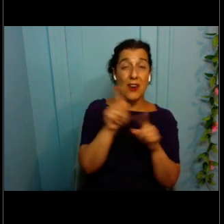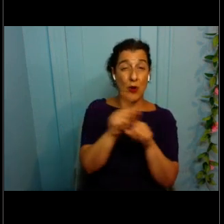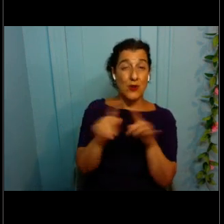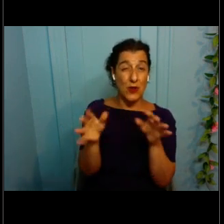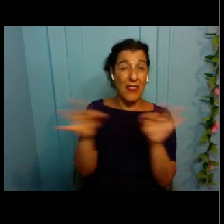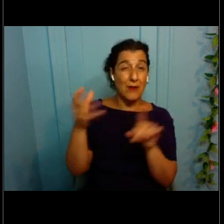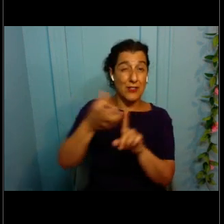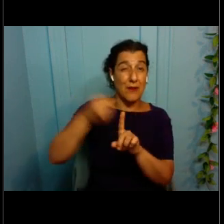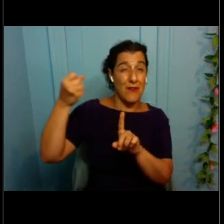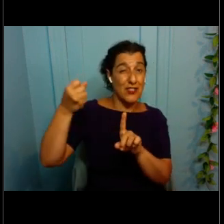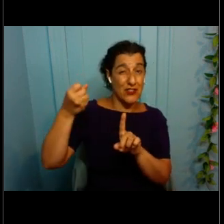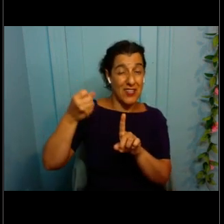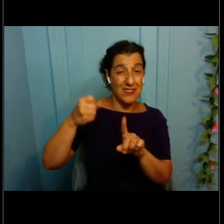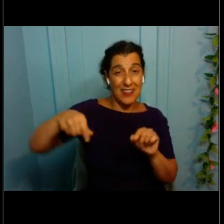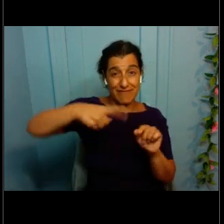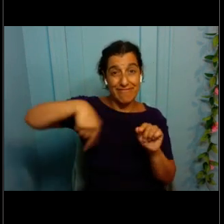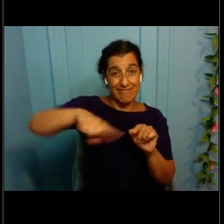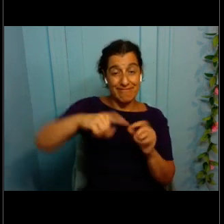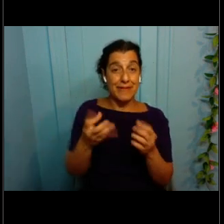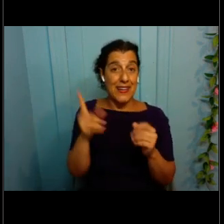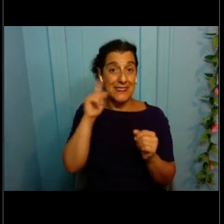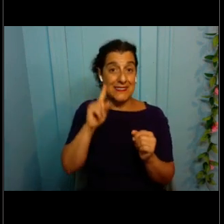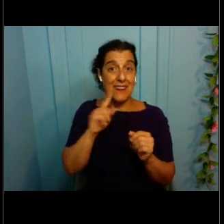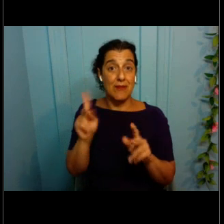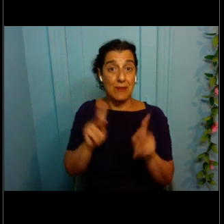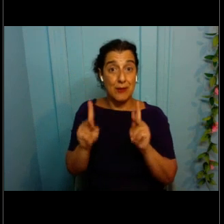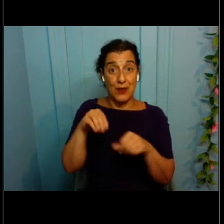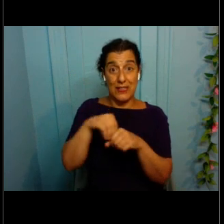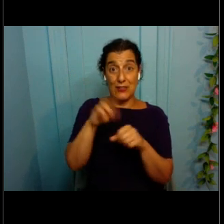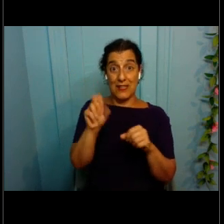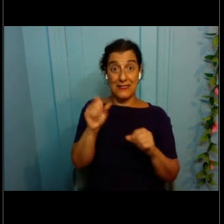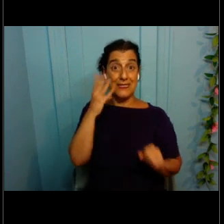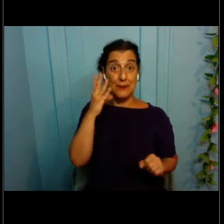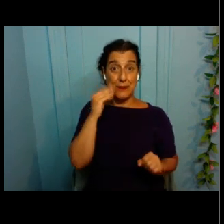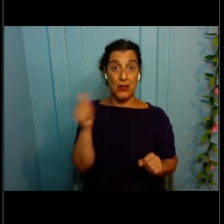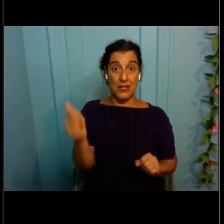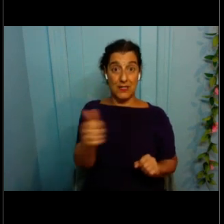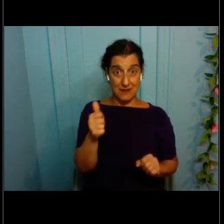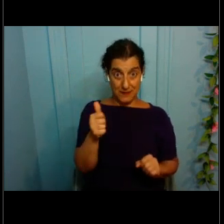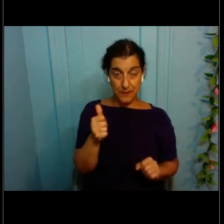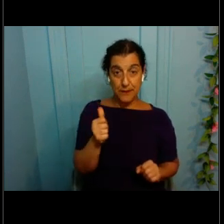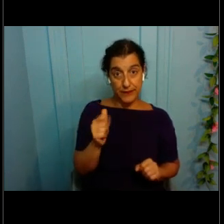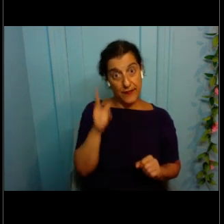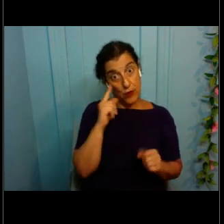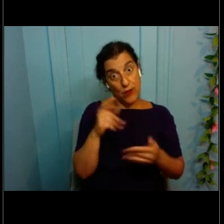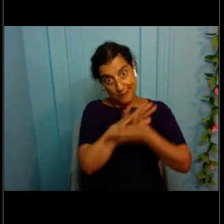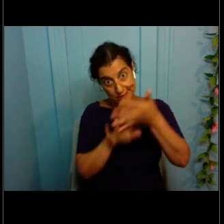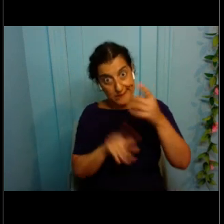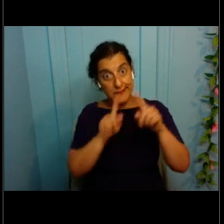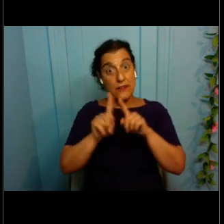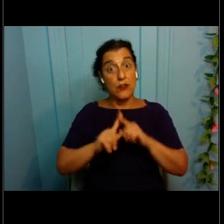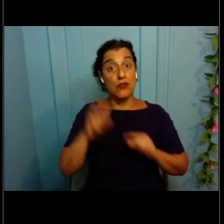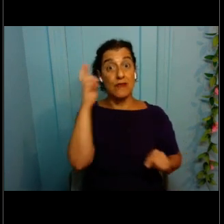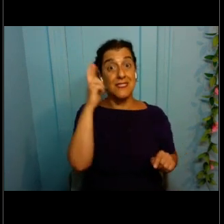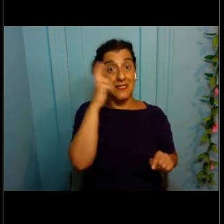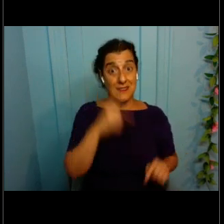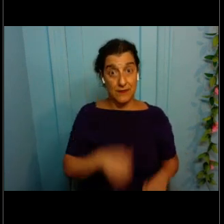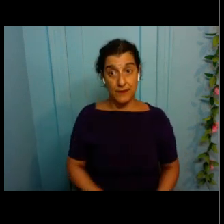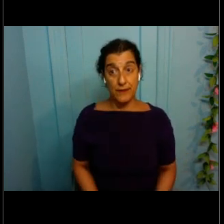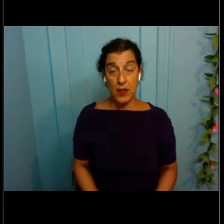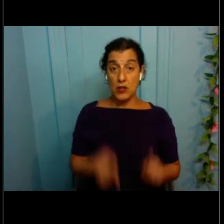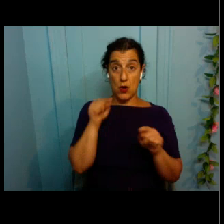lot of deaf people in the U.S. Experienced for structural reasons. So this is the topic